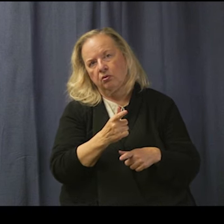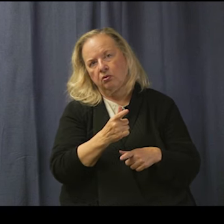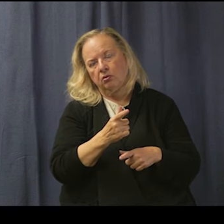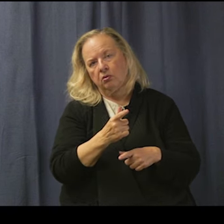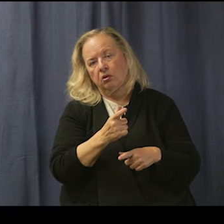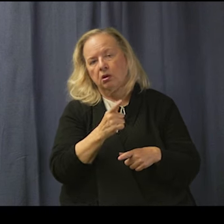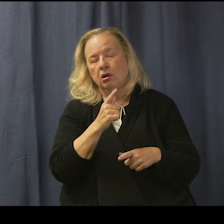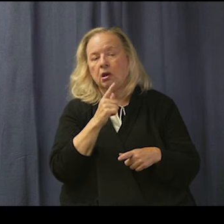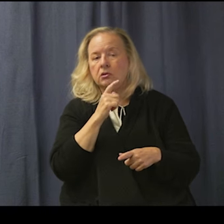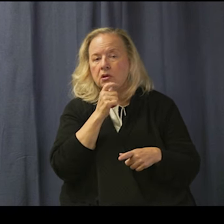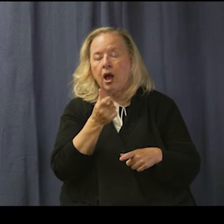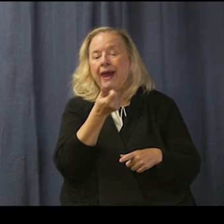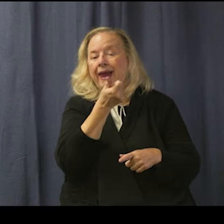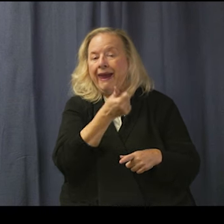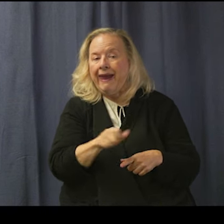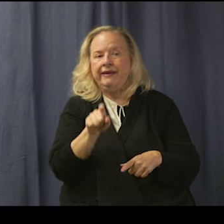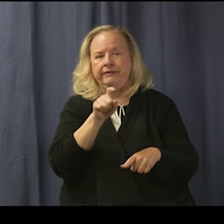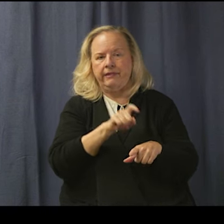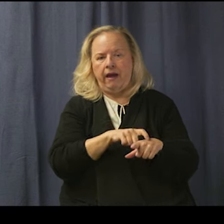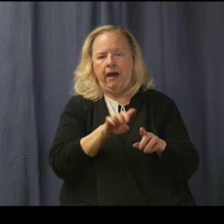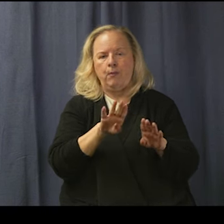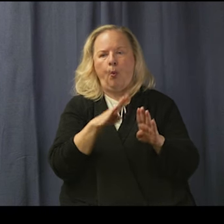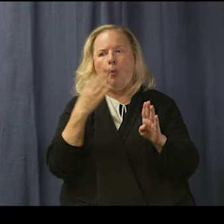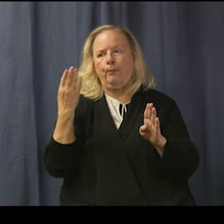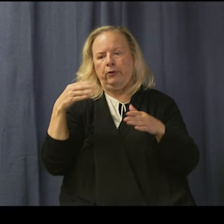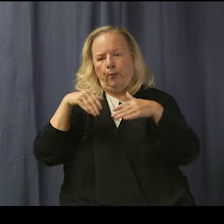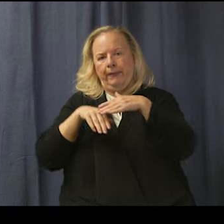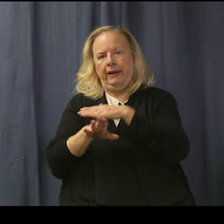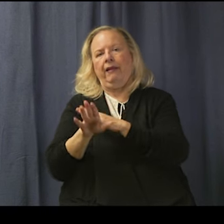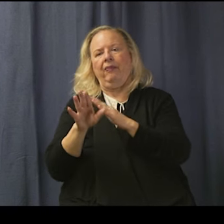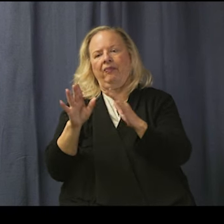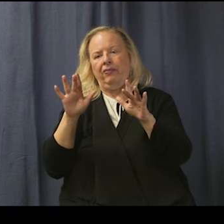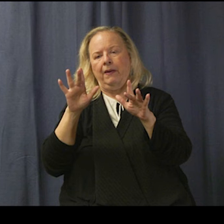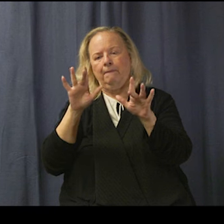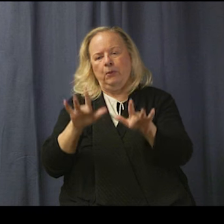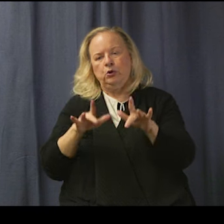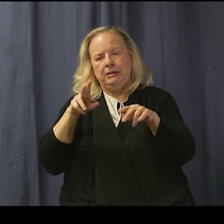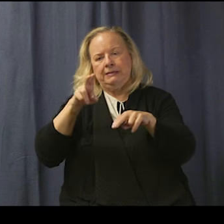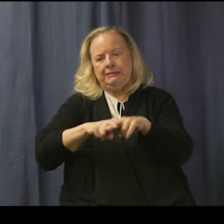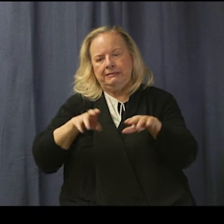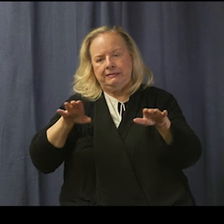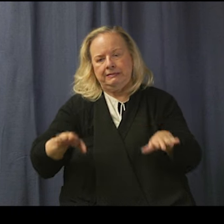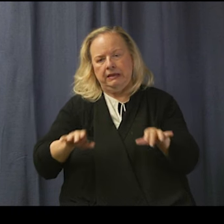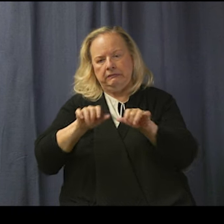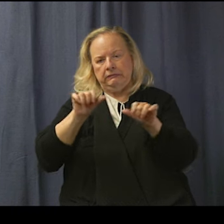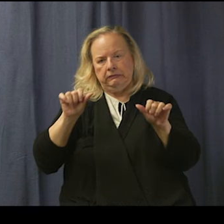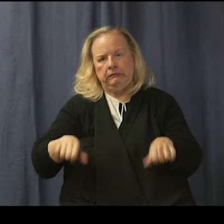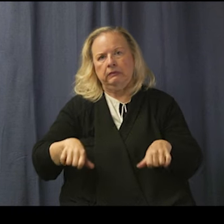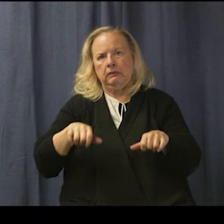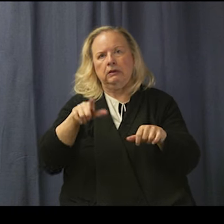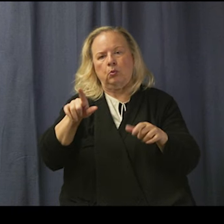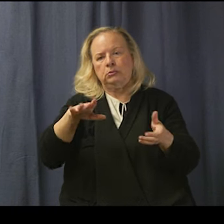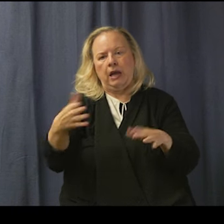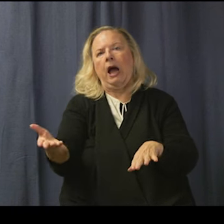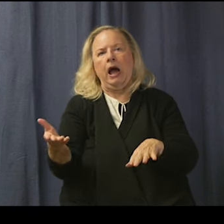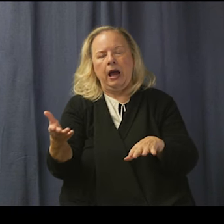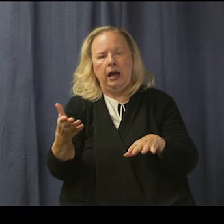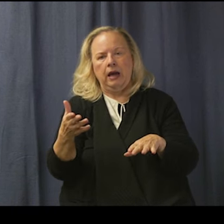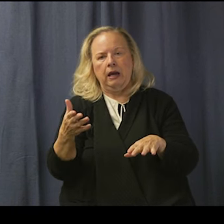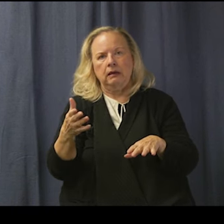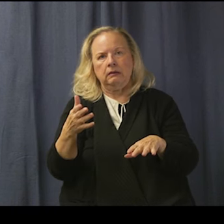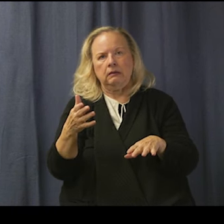all times into the holy place within the veil before the mercy seat, which is upon the ark, that he doesn't die, for I will